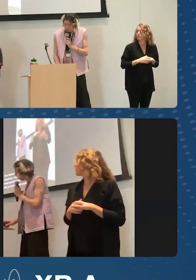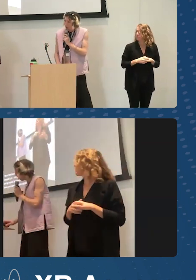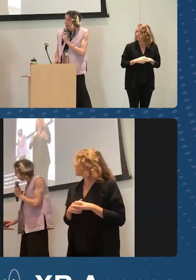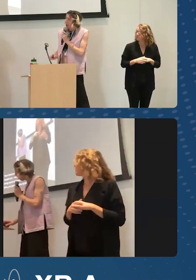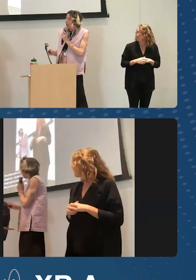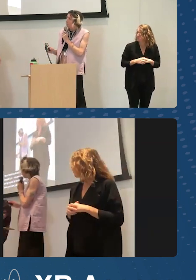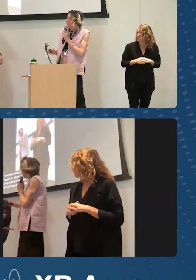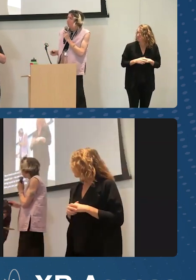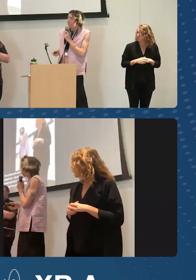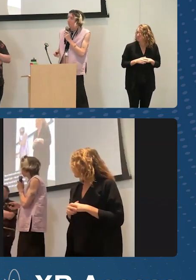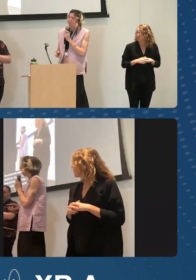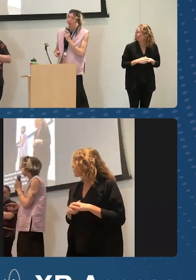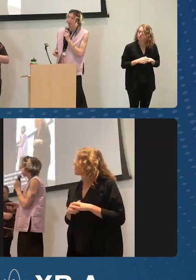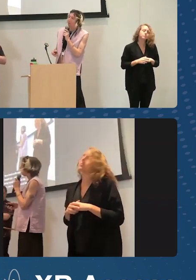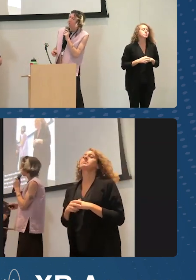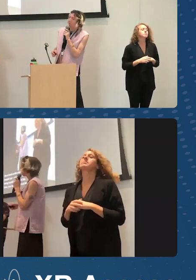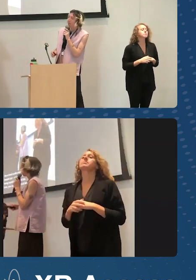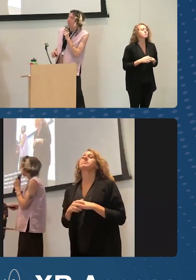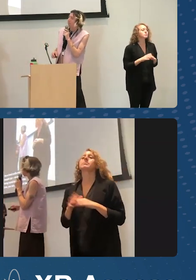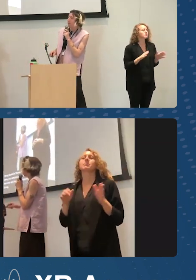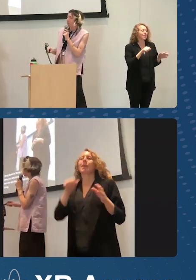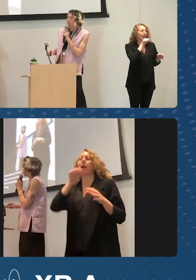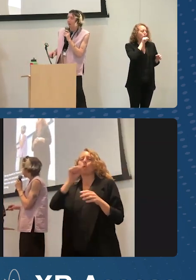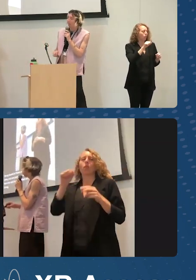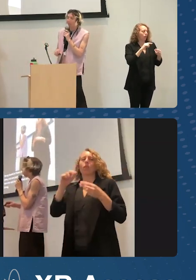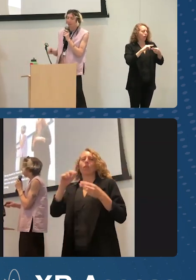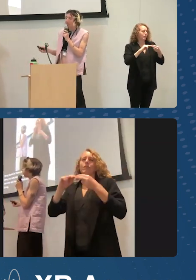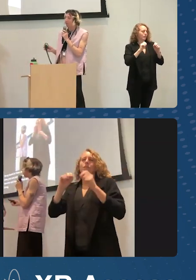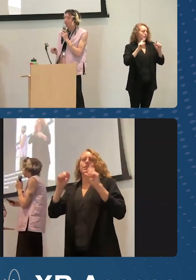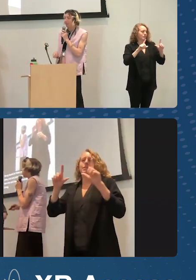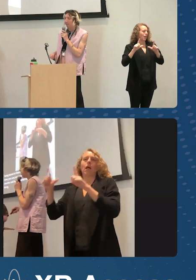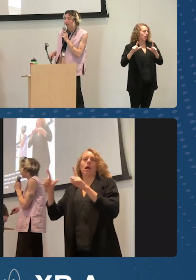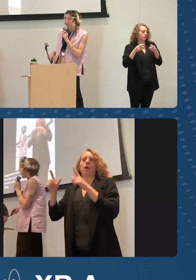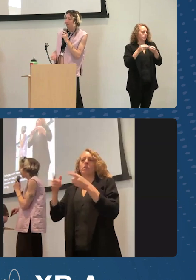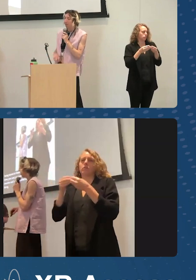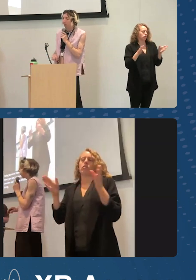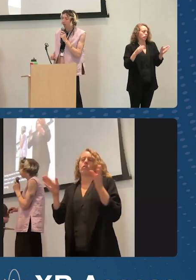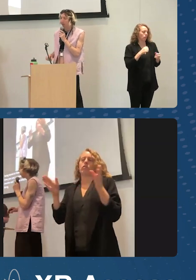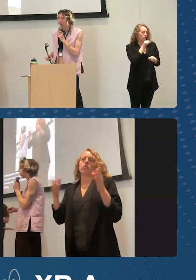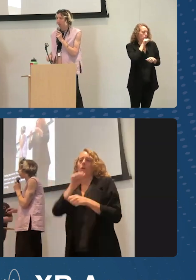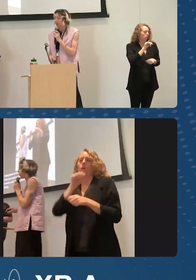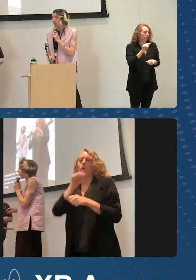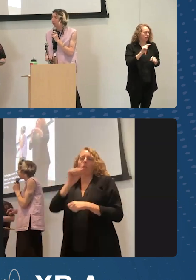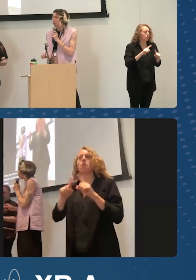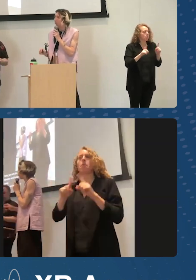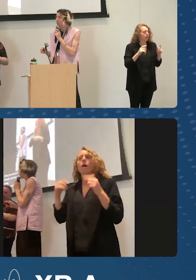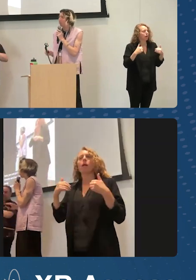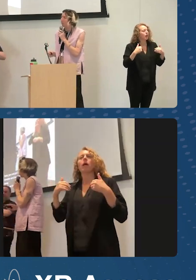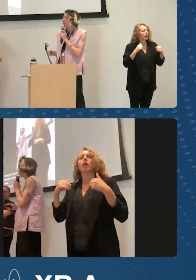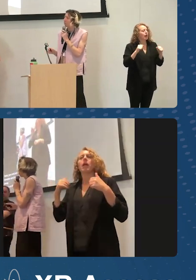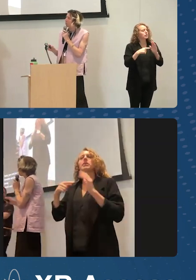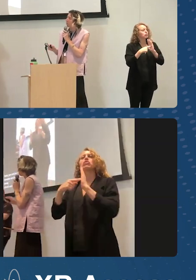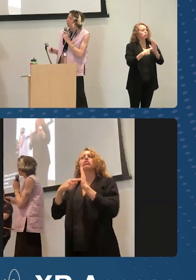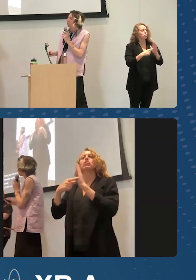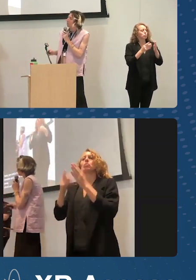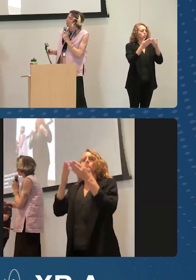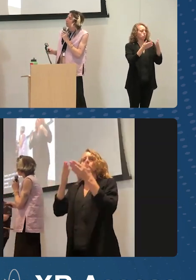that's, I don't love slides in general, so I have the install shots, and then I can show you the overture.